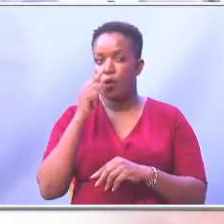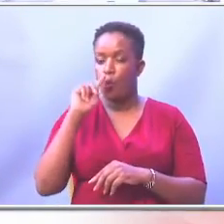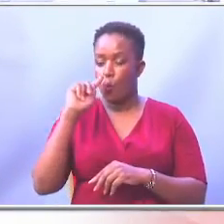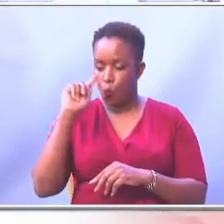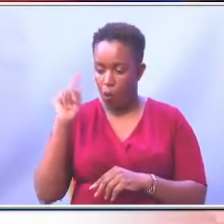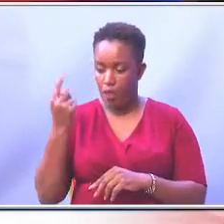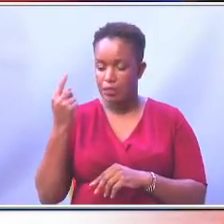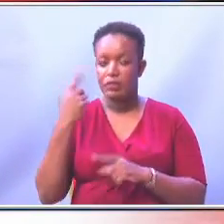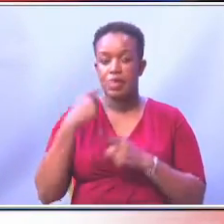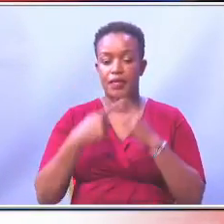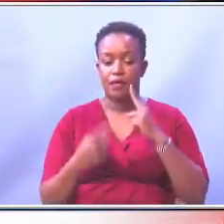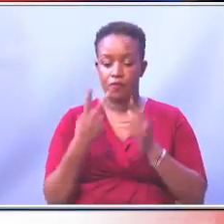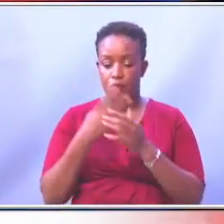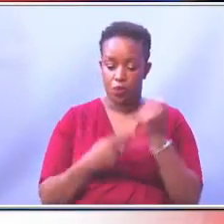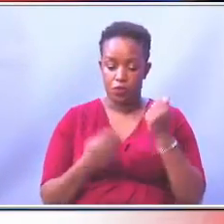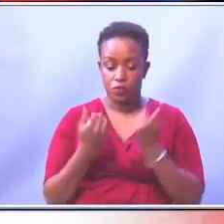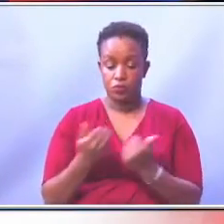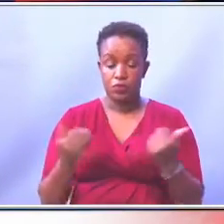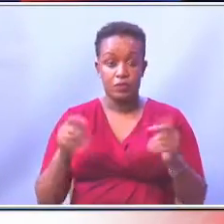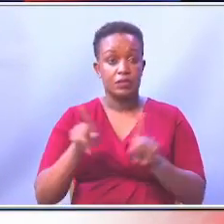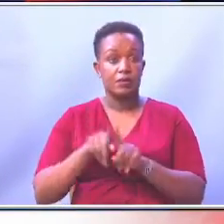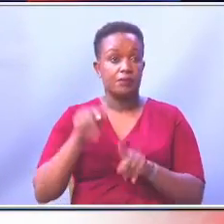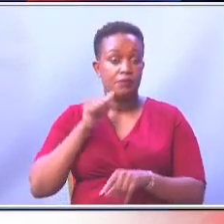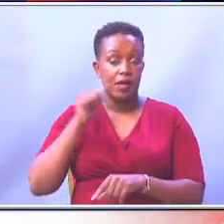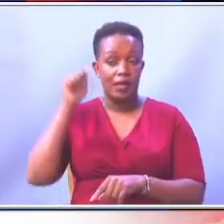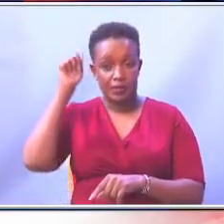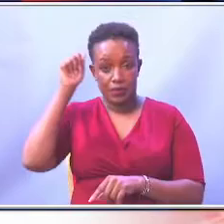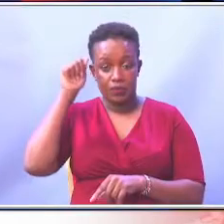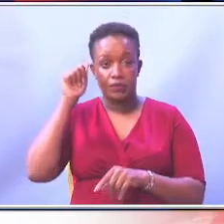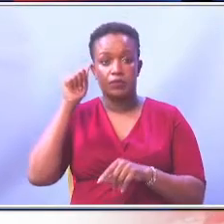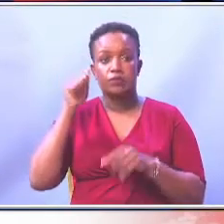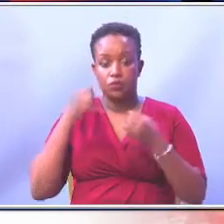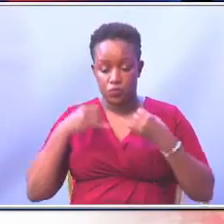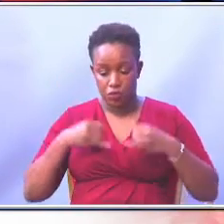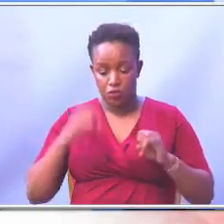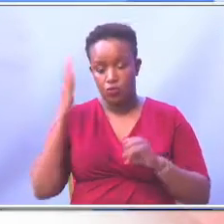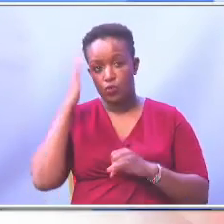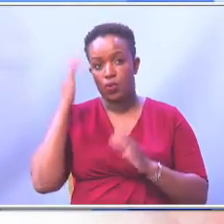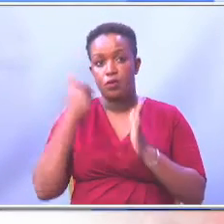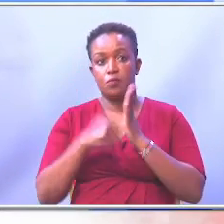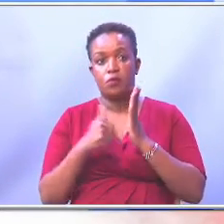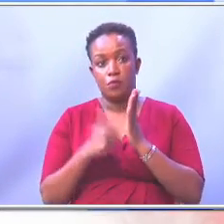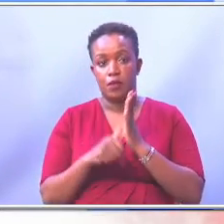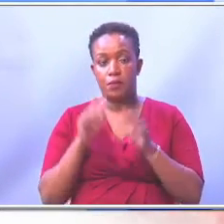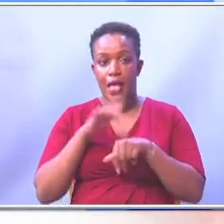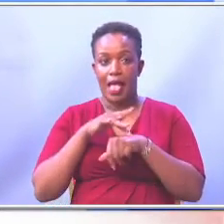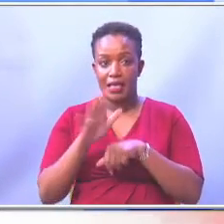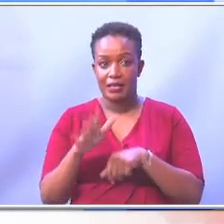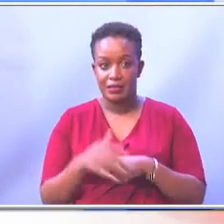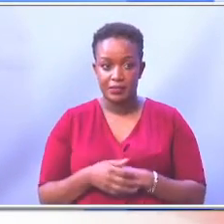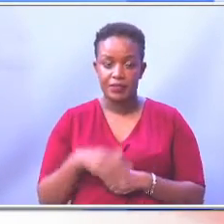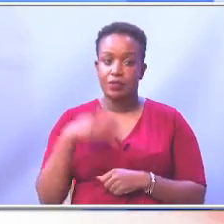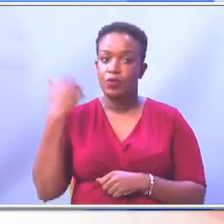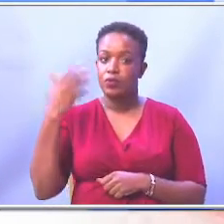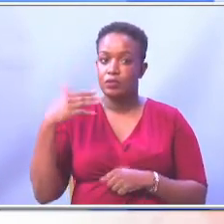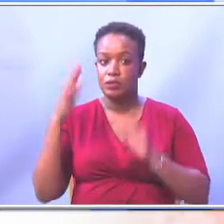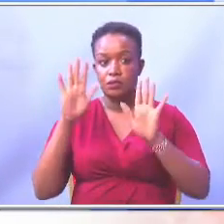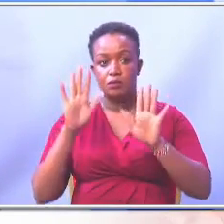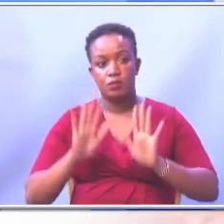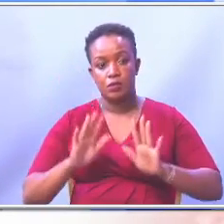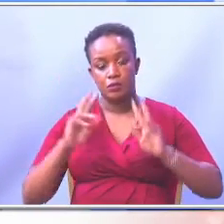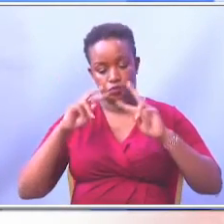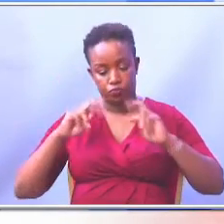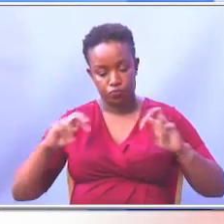both children and adults in order to uncover probable underlying conditions. It's very important to always schedule your